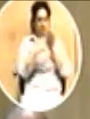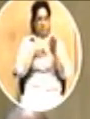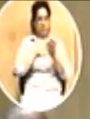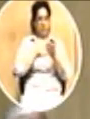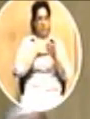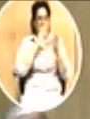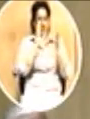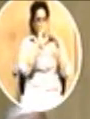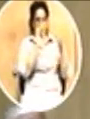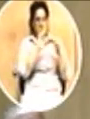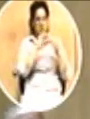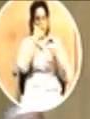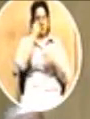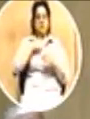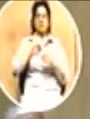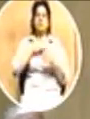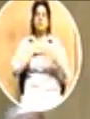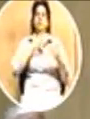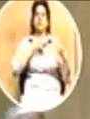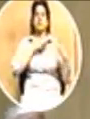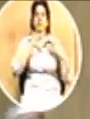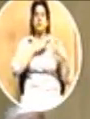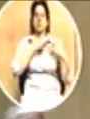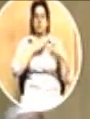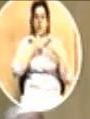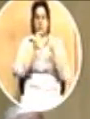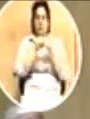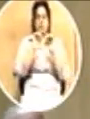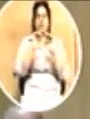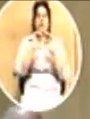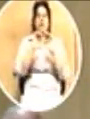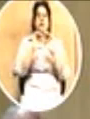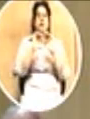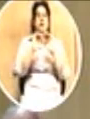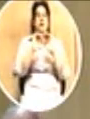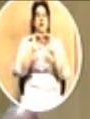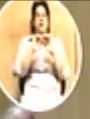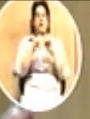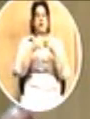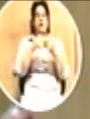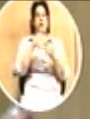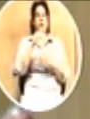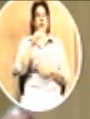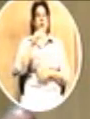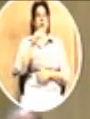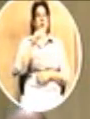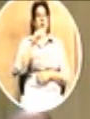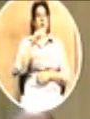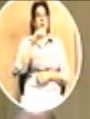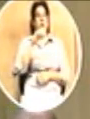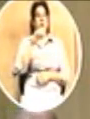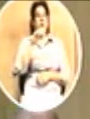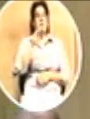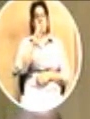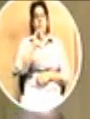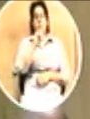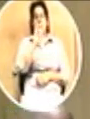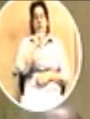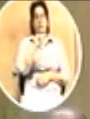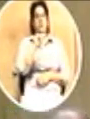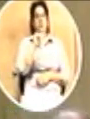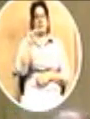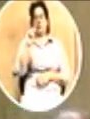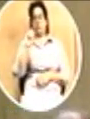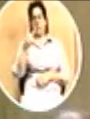much concerned with the way that the sanctity of the ballot in November was